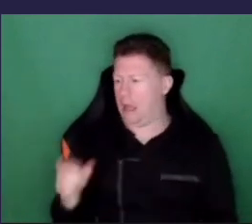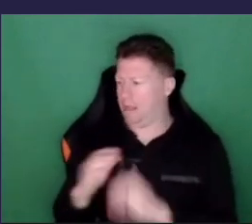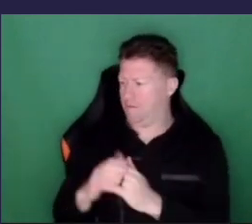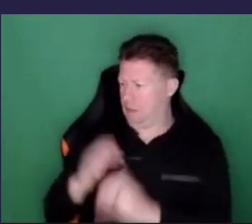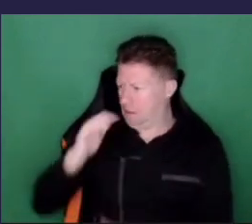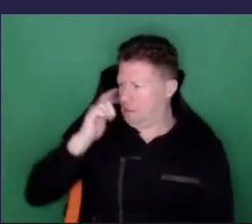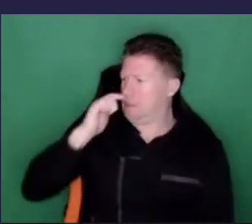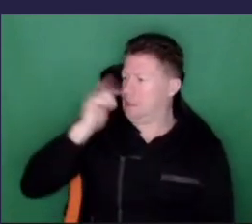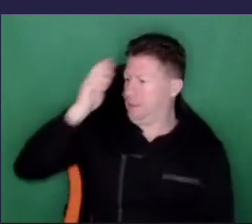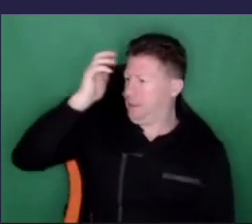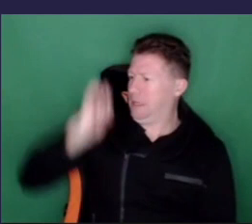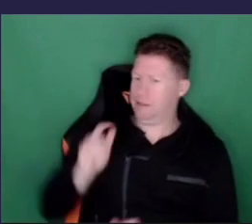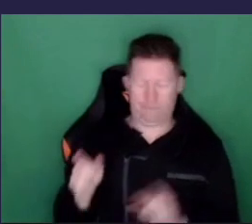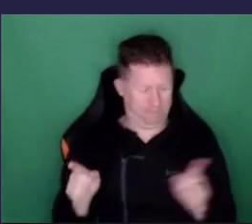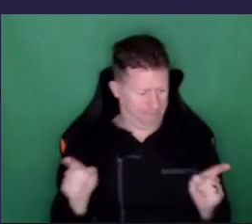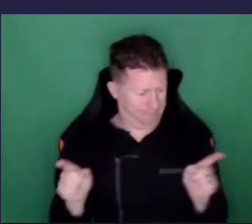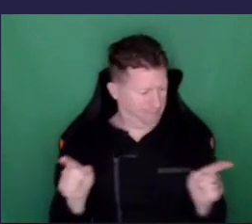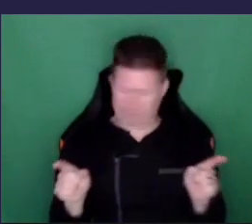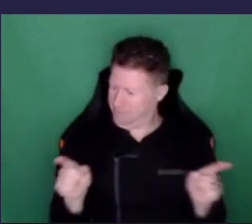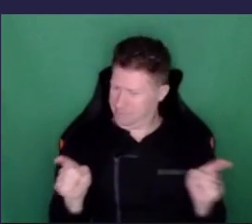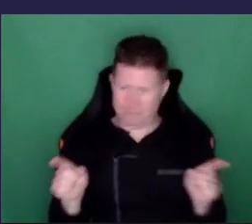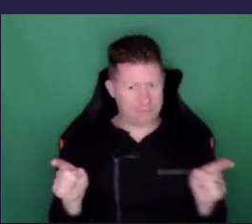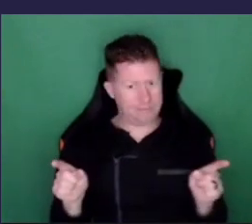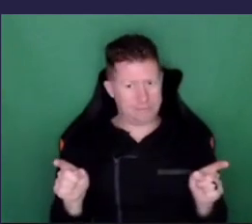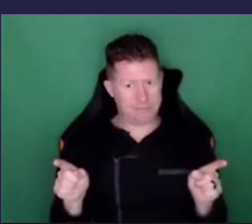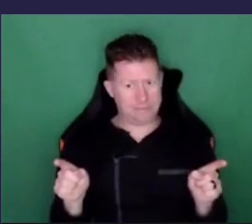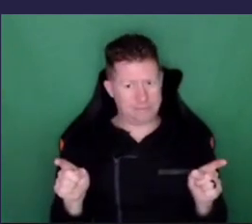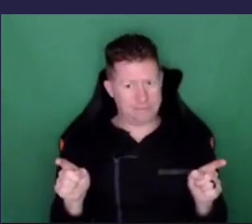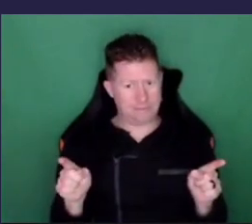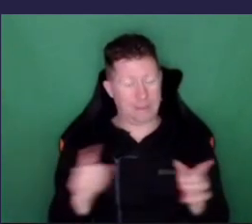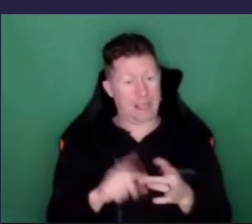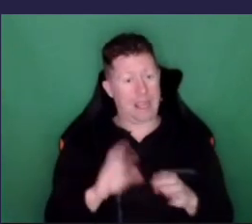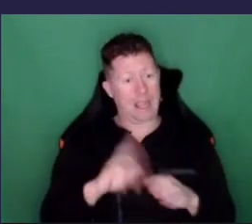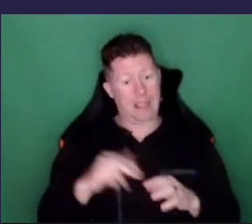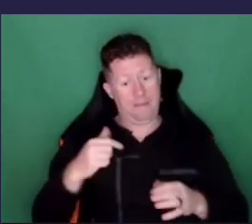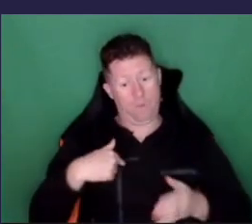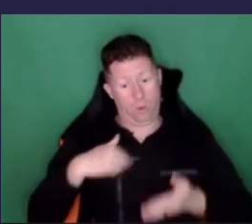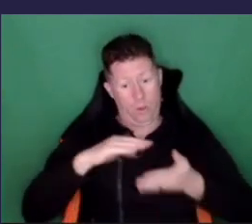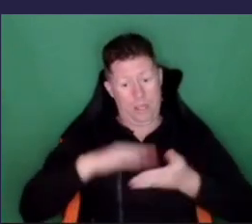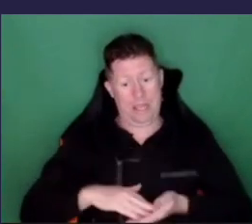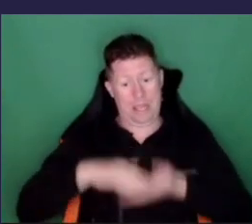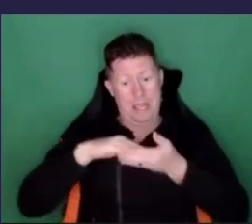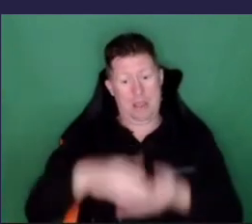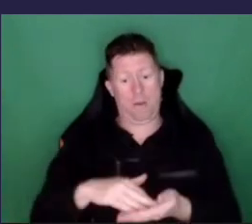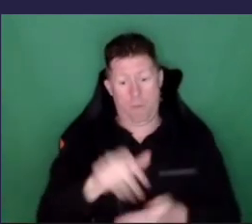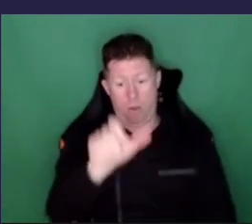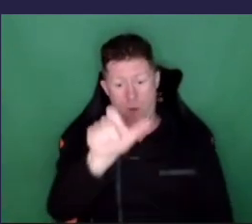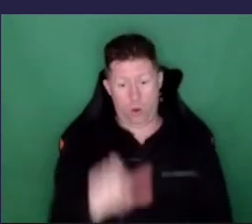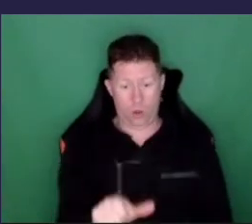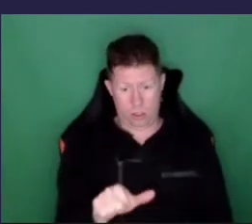And so I think it's important, if we're helping someone explore different